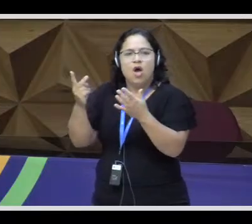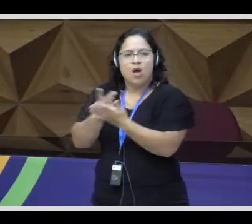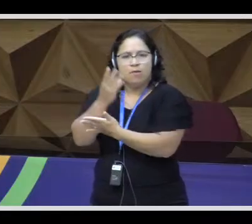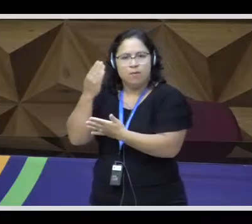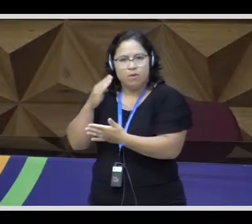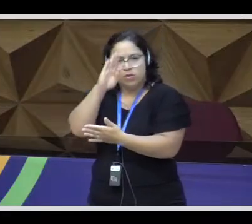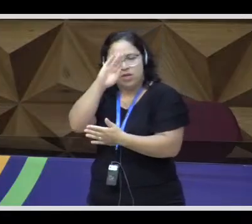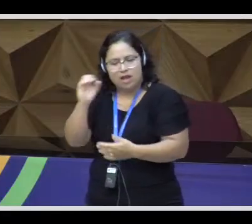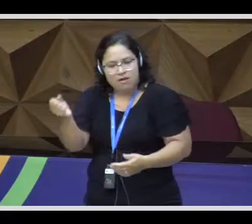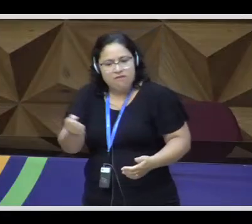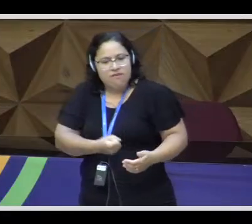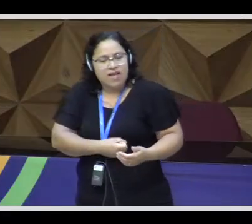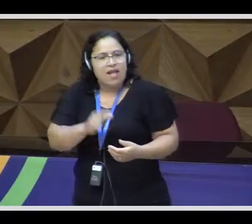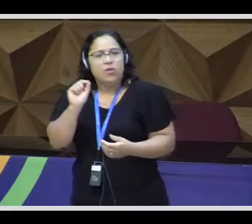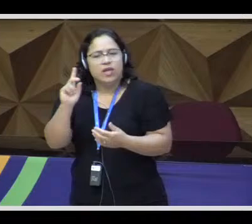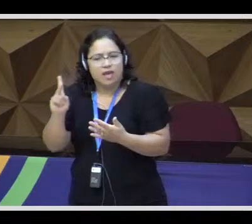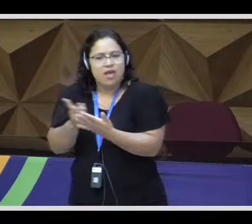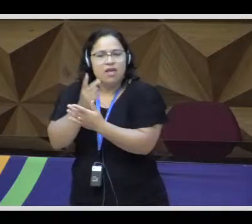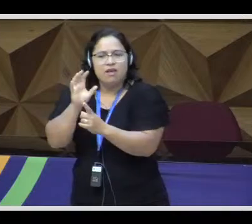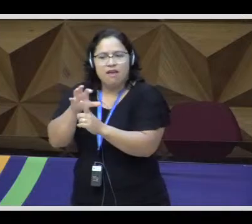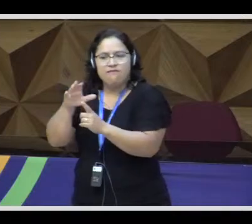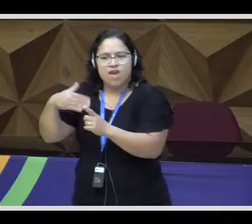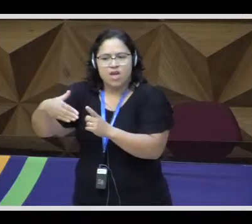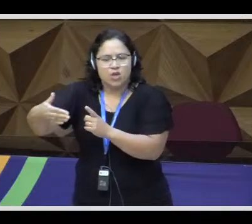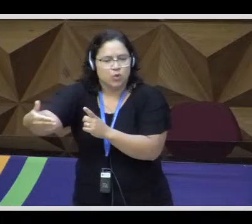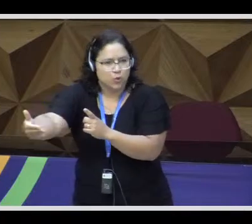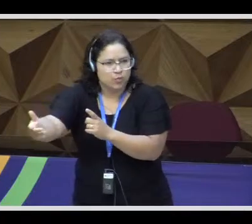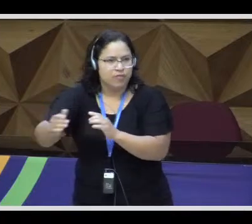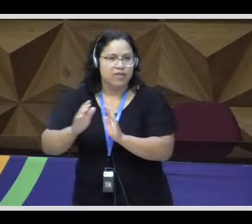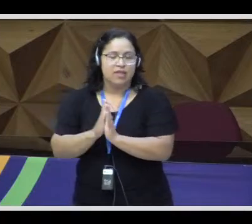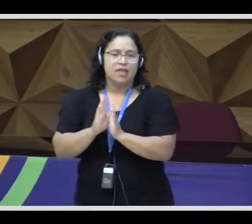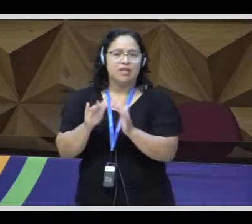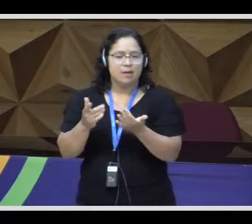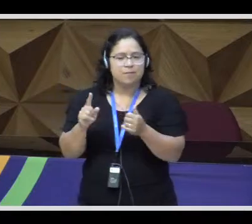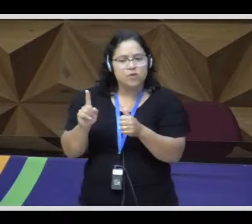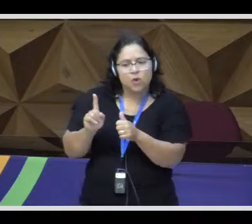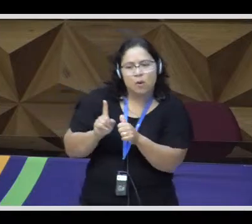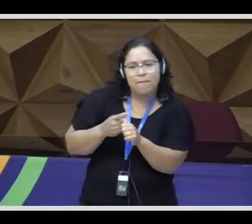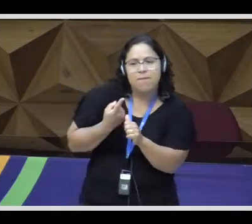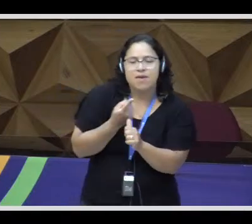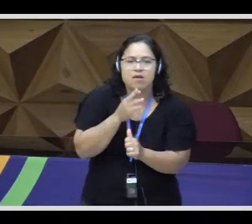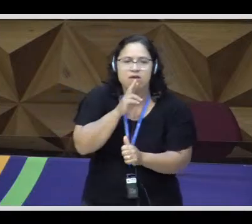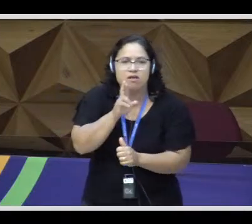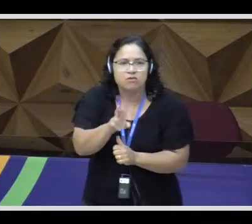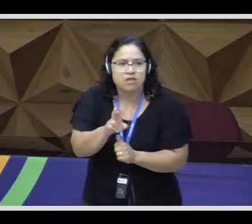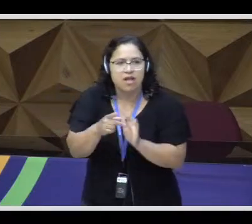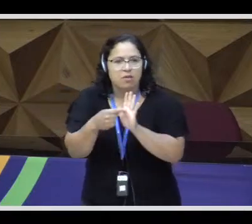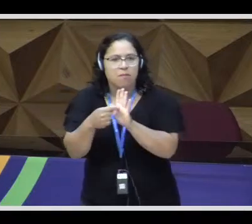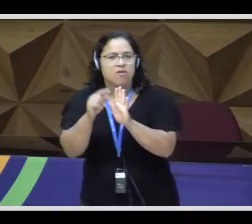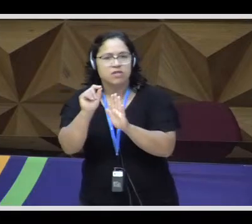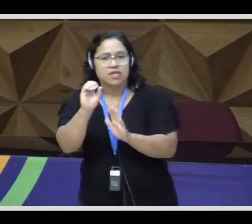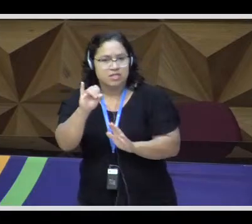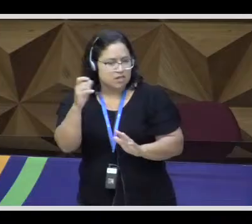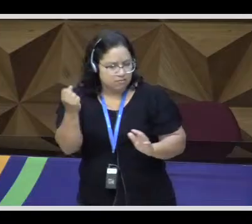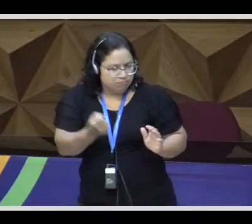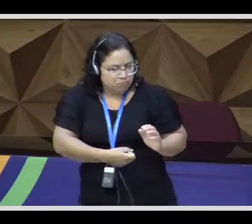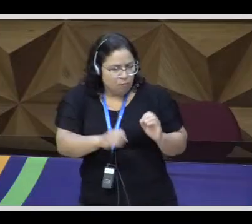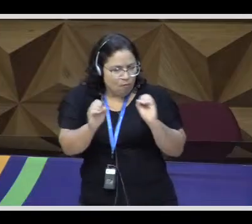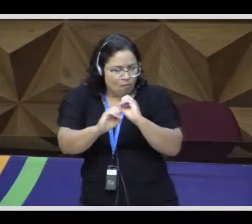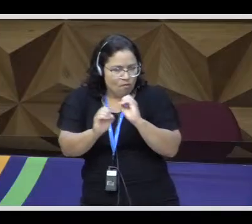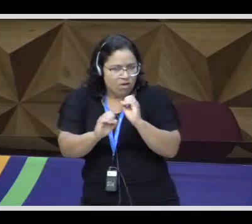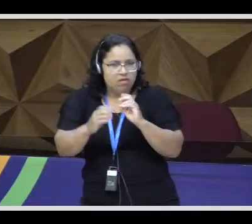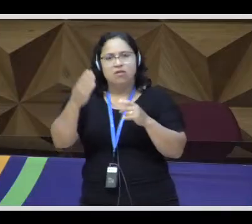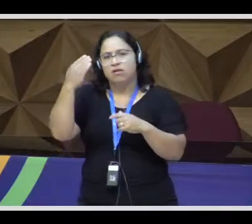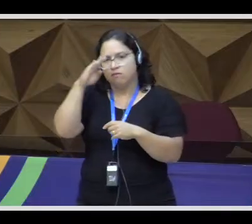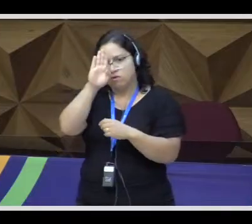his first outcomes showed to us that without the knife attempt, Bolsonaro would have lost the